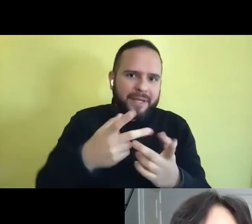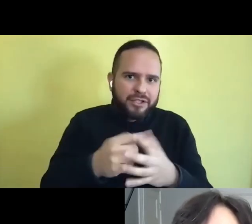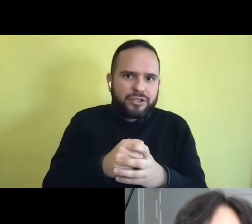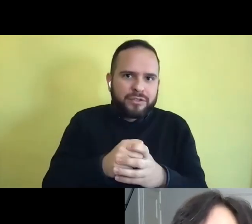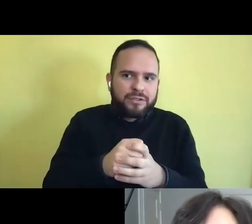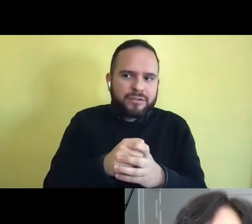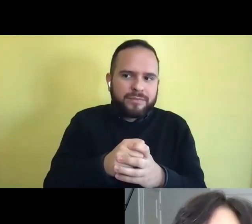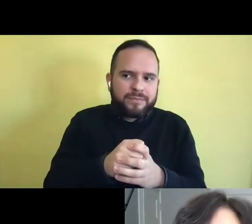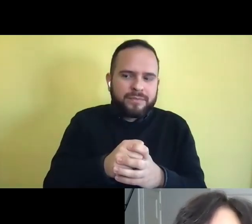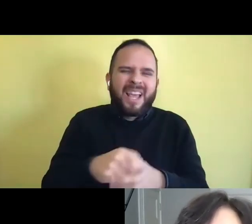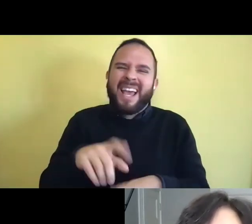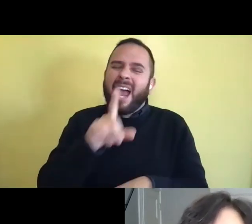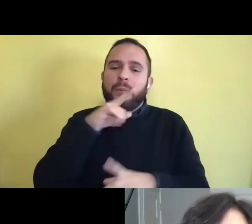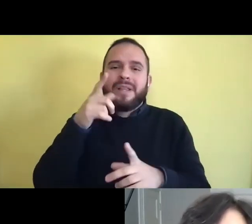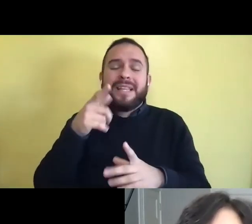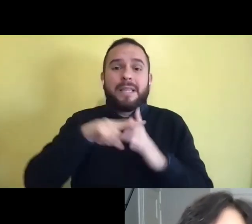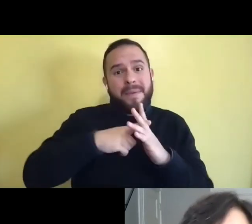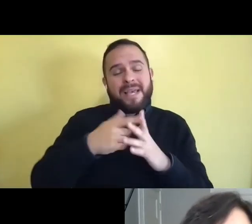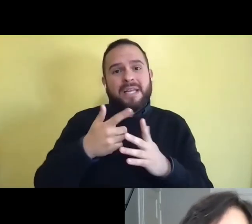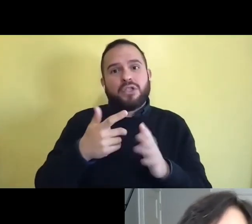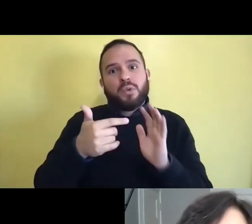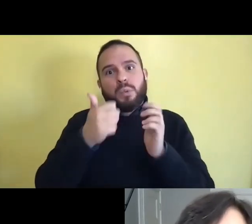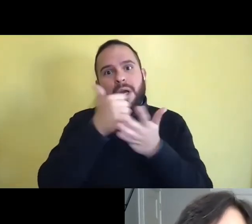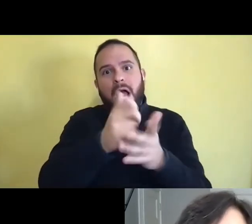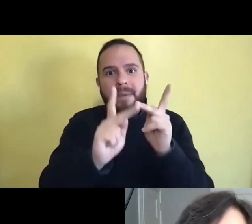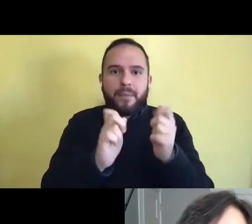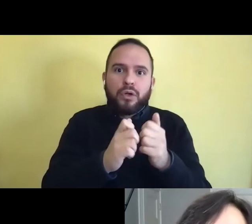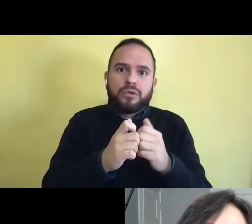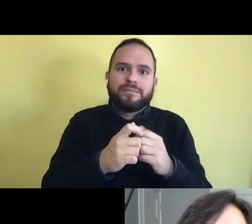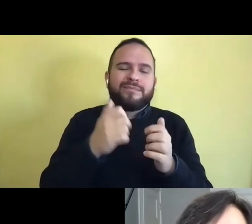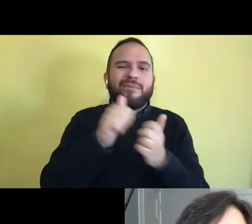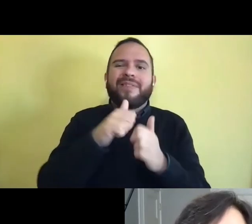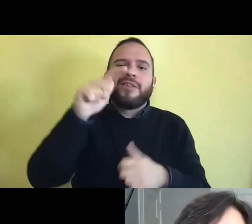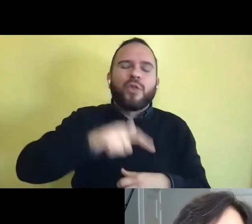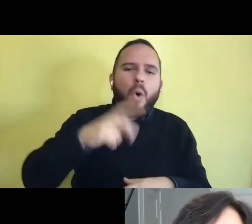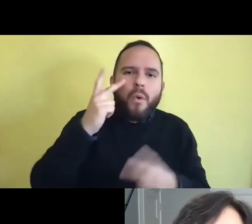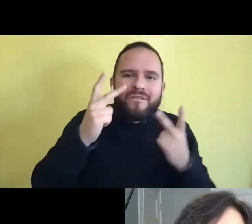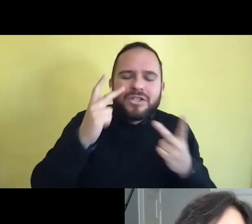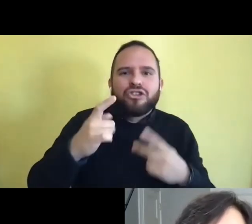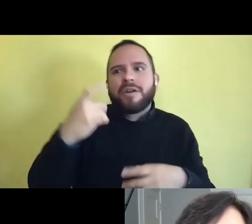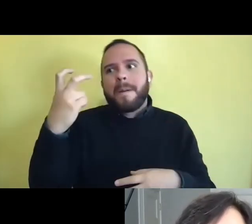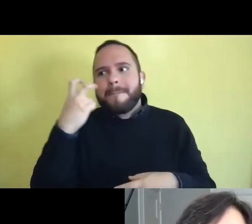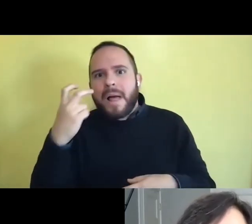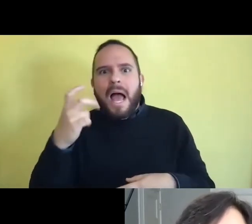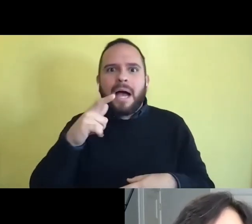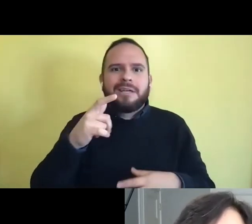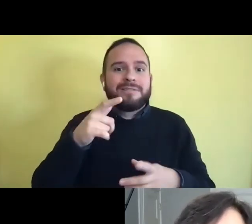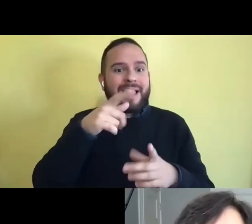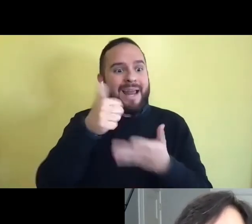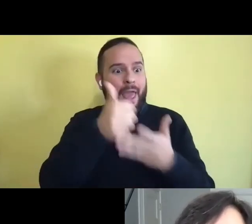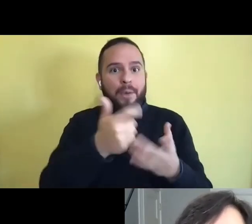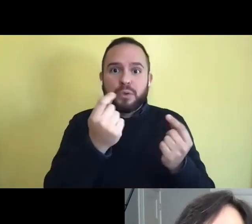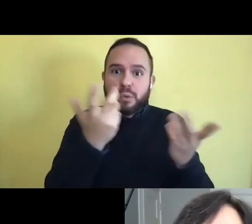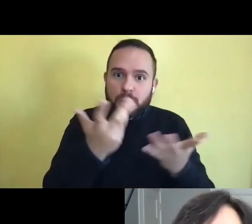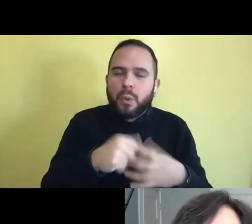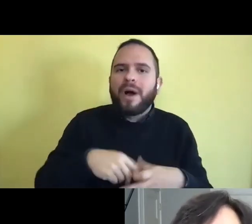or low vision to navigate, to go shopping, to do things like that. But since then, IRA has started an employment